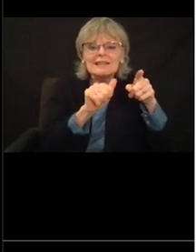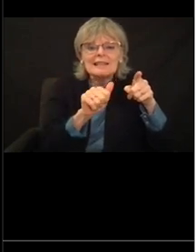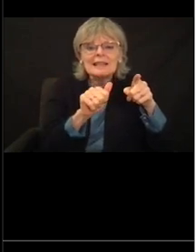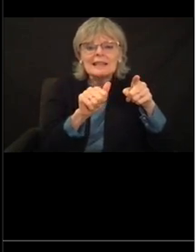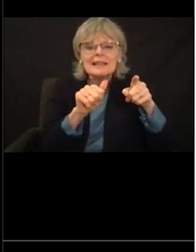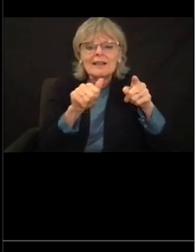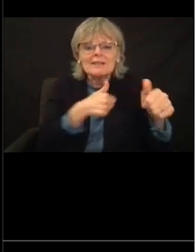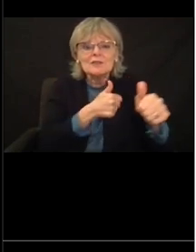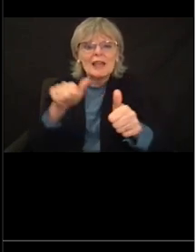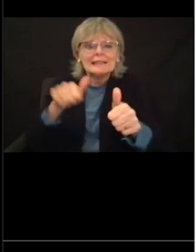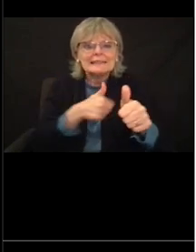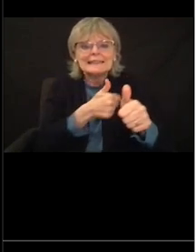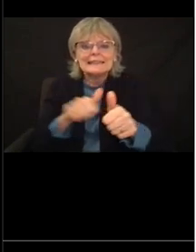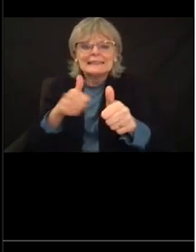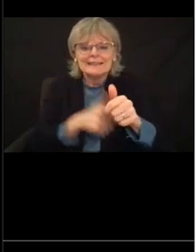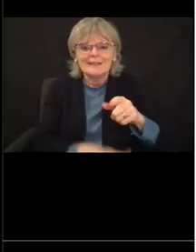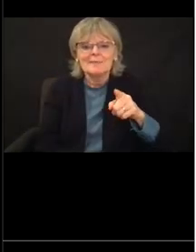the chase,